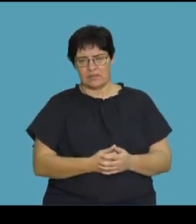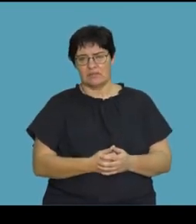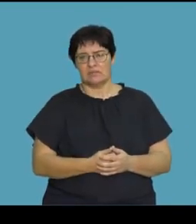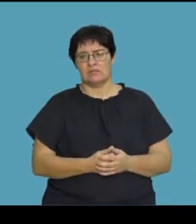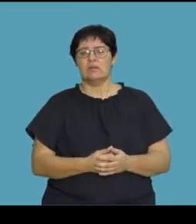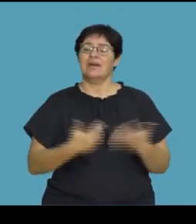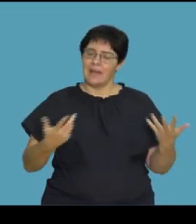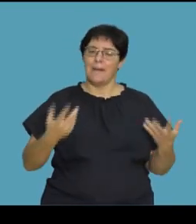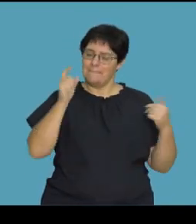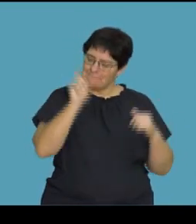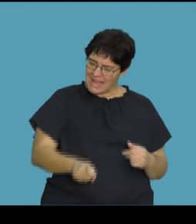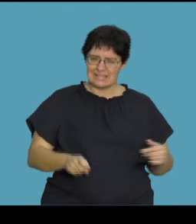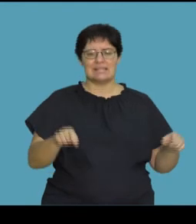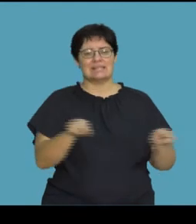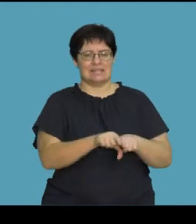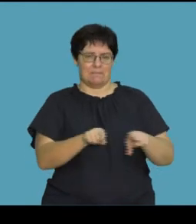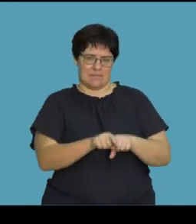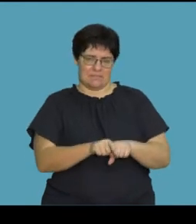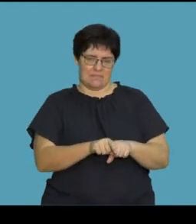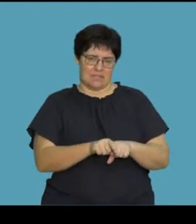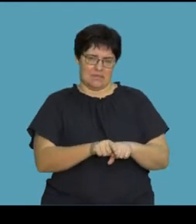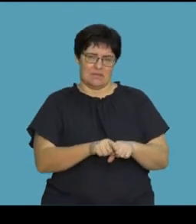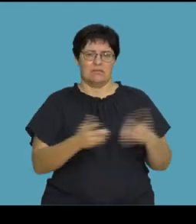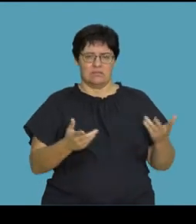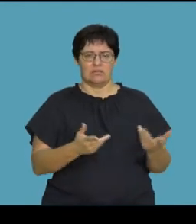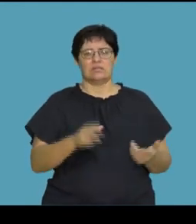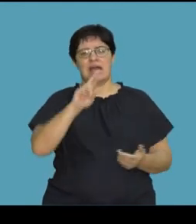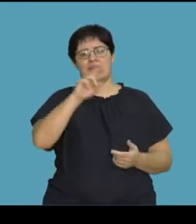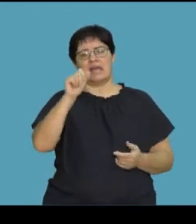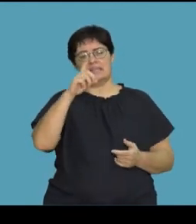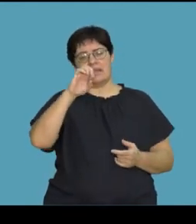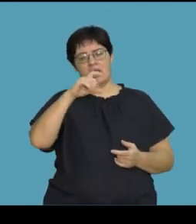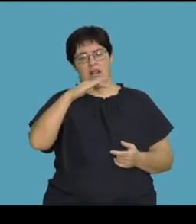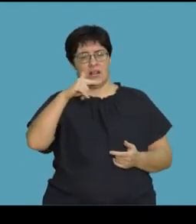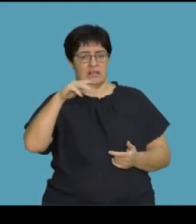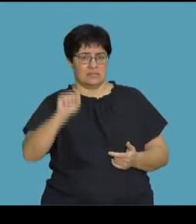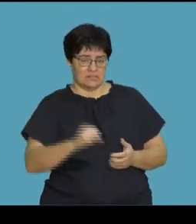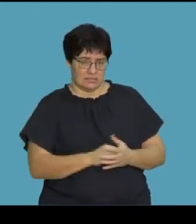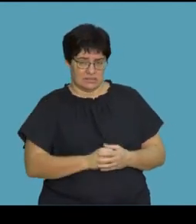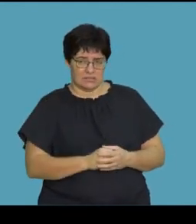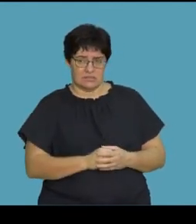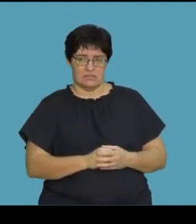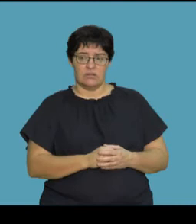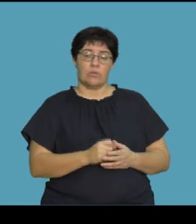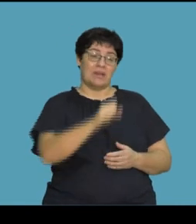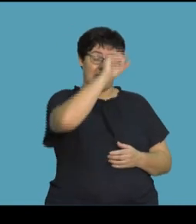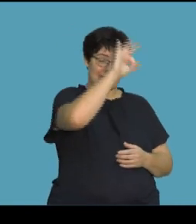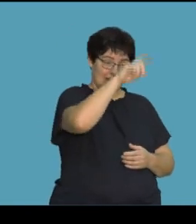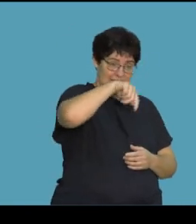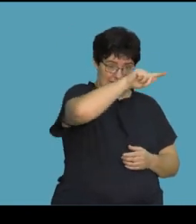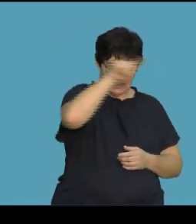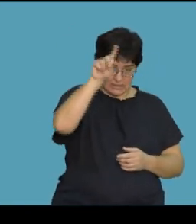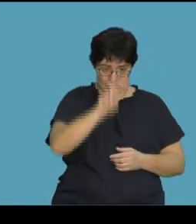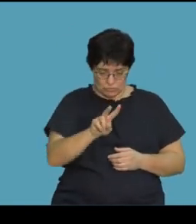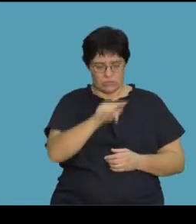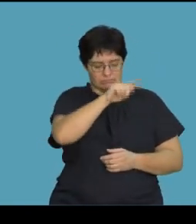mean, right? So it must be the same radicals. We normally actually call them radicals. So it must be cube root and cube root, then